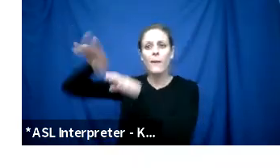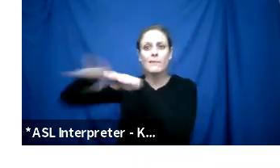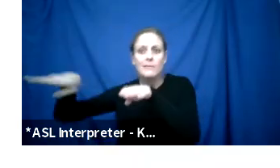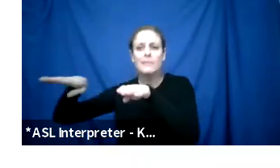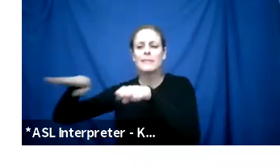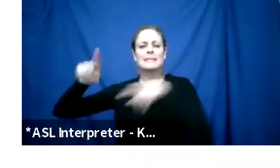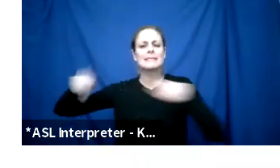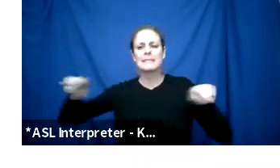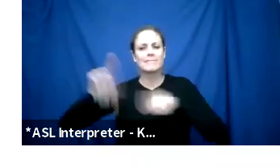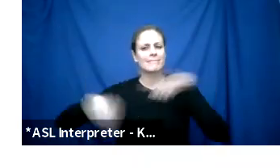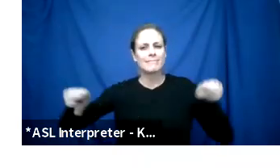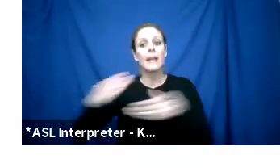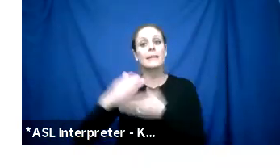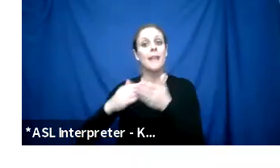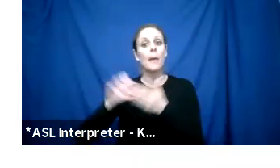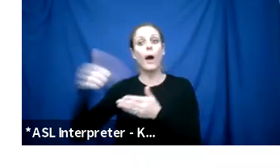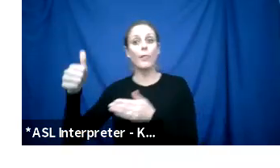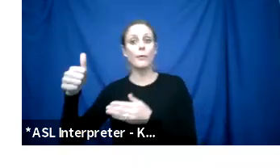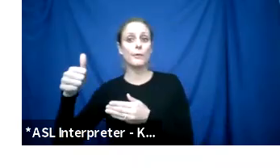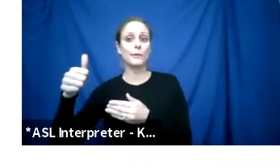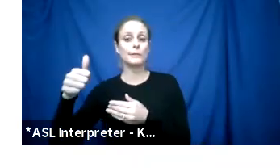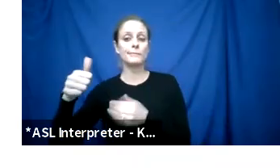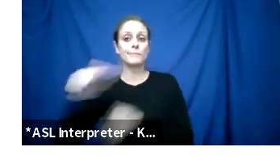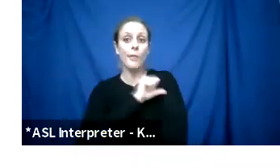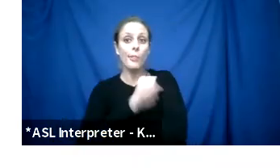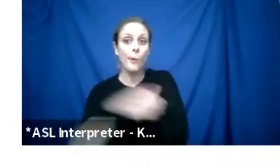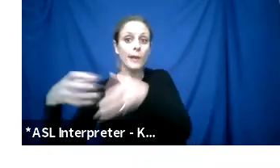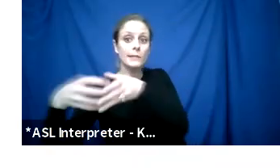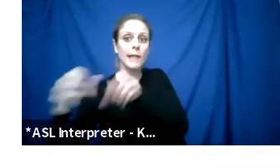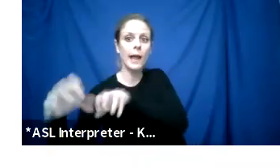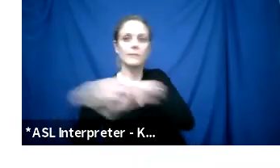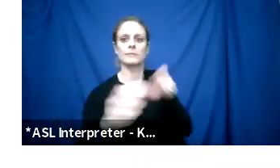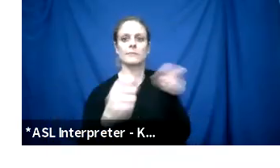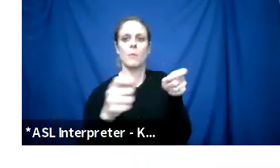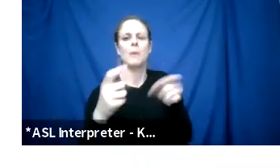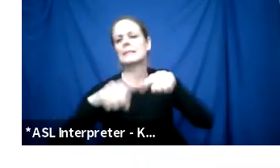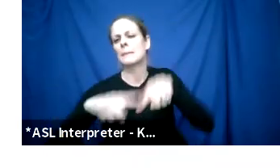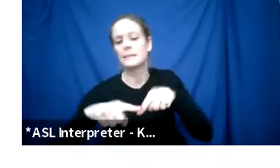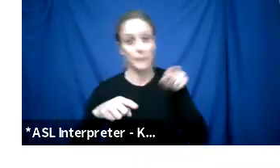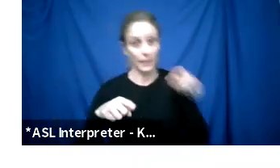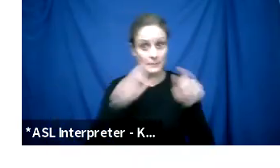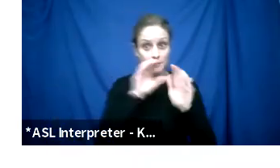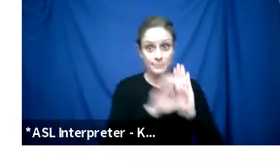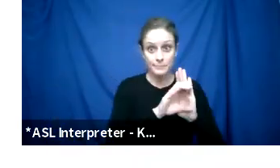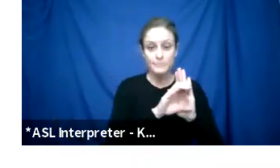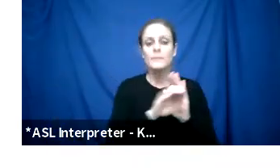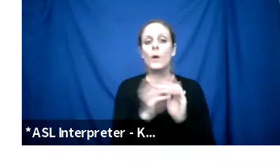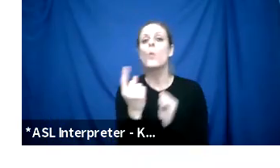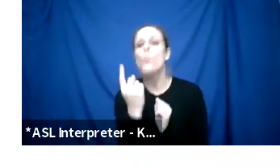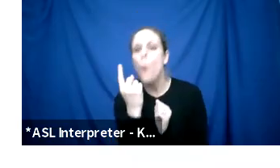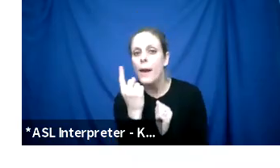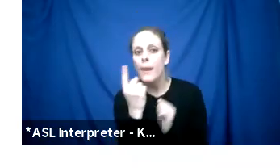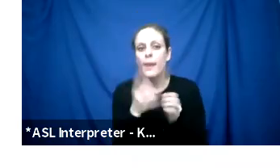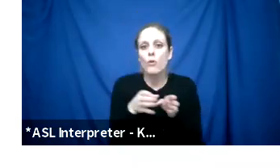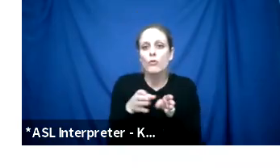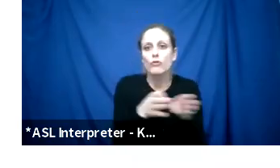of the route. So what we're showing here on the slide is that at least one accessible route to building